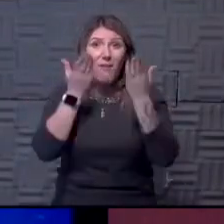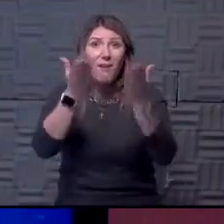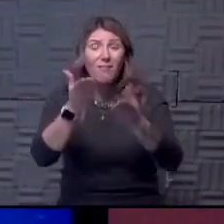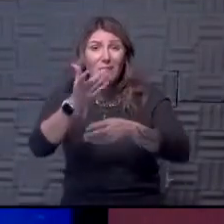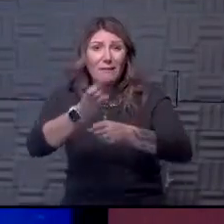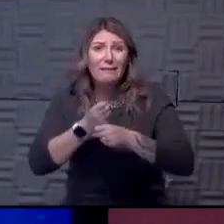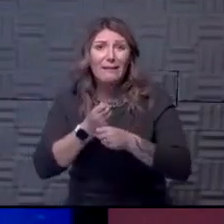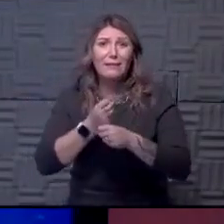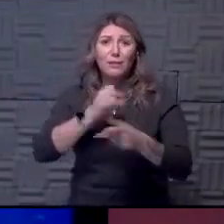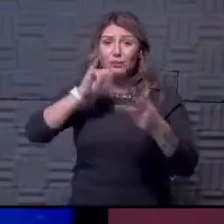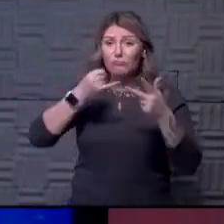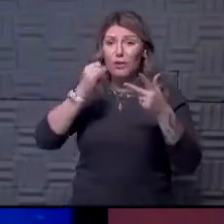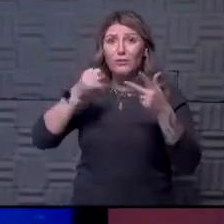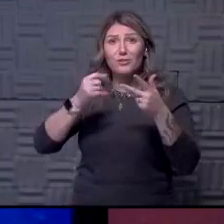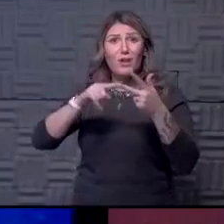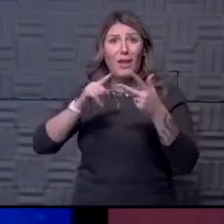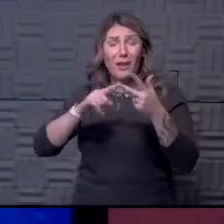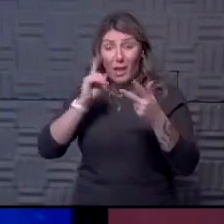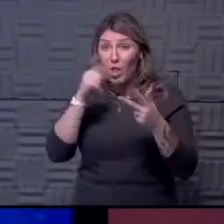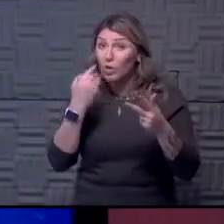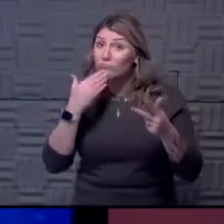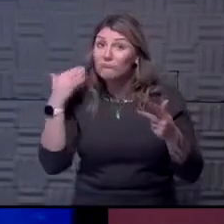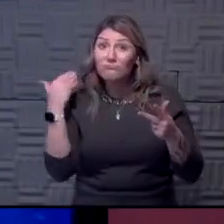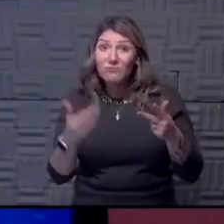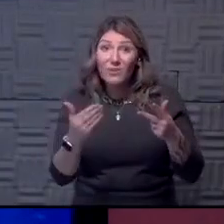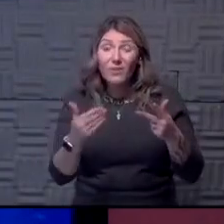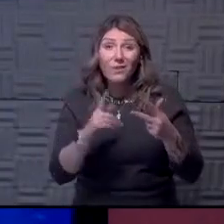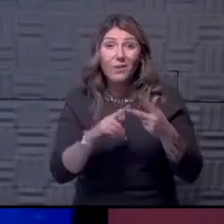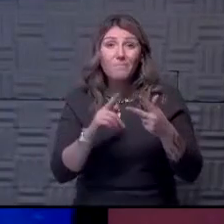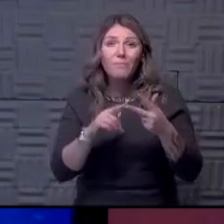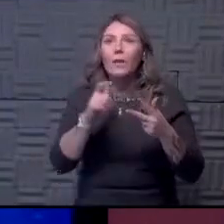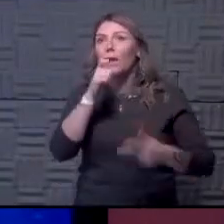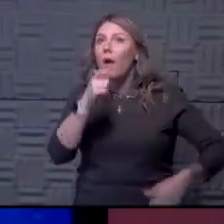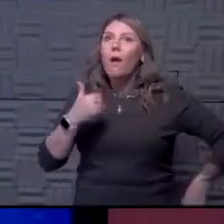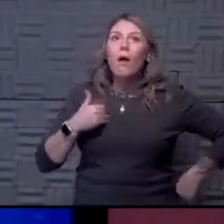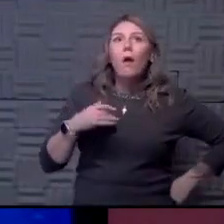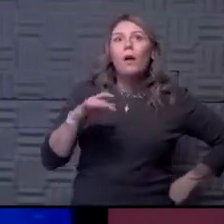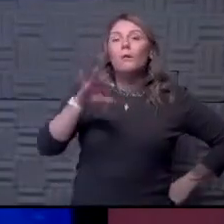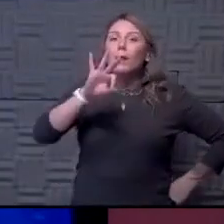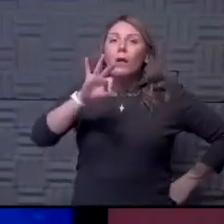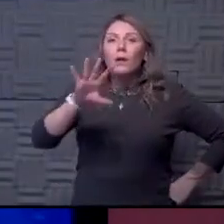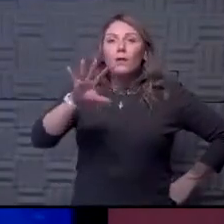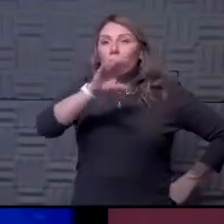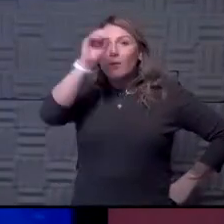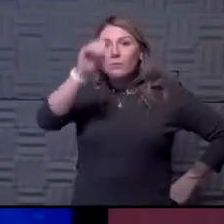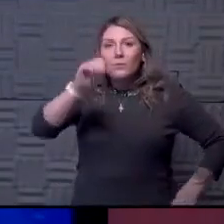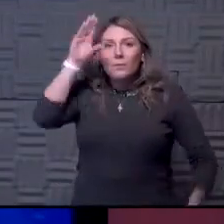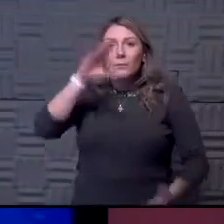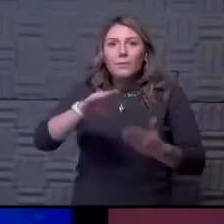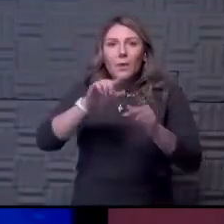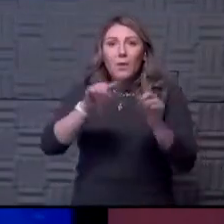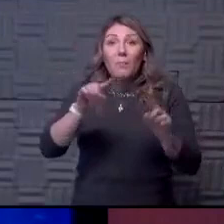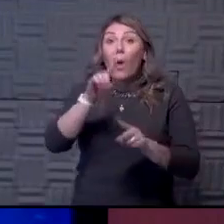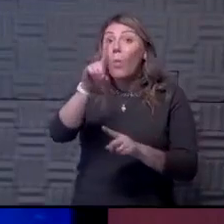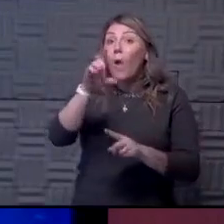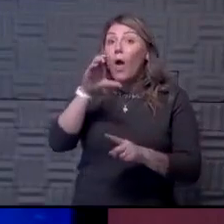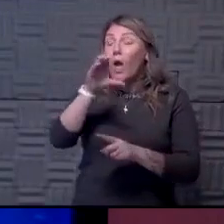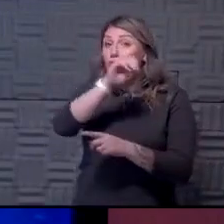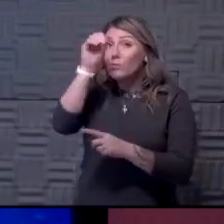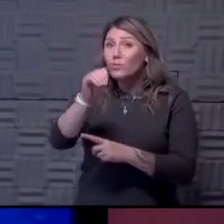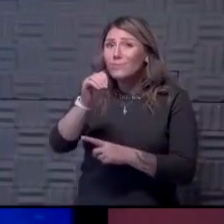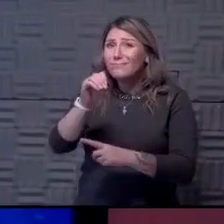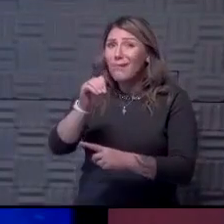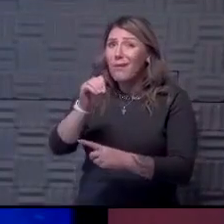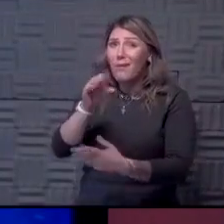The J&J one looks really good, and it didn't have the 95% reduction, but it had 100% against hospitalization and death.